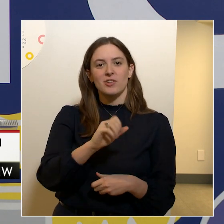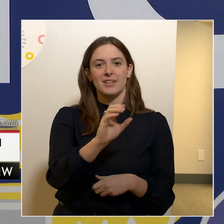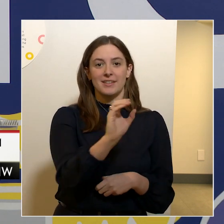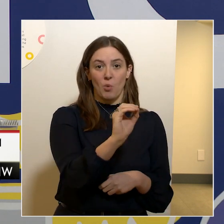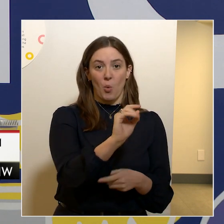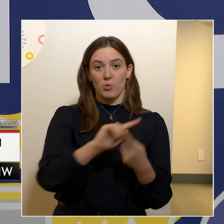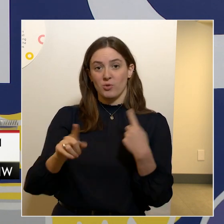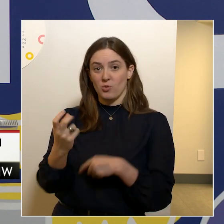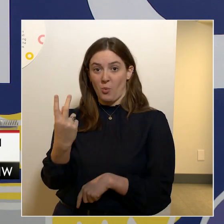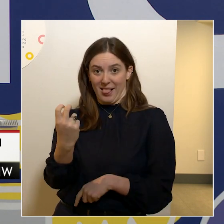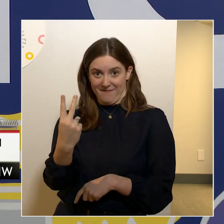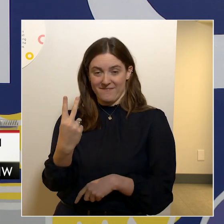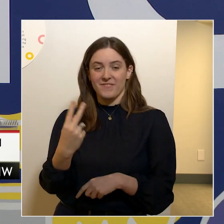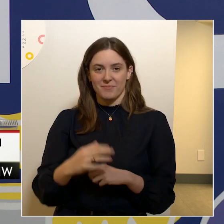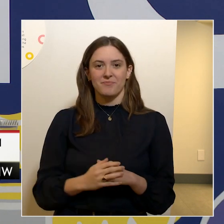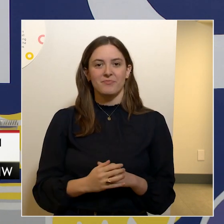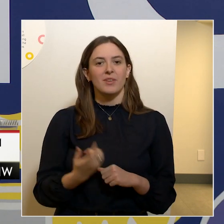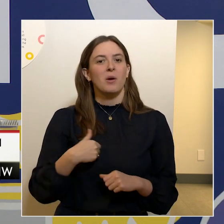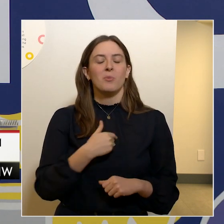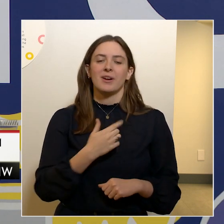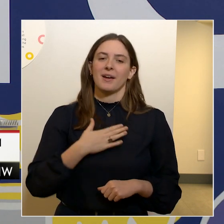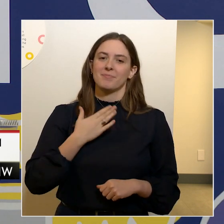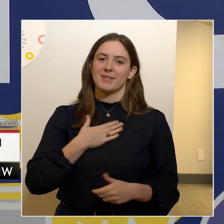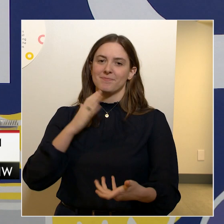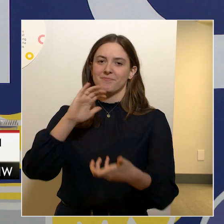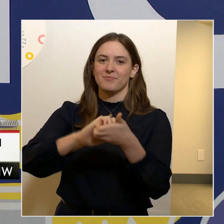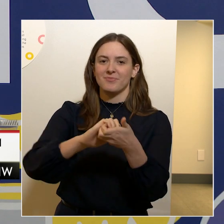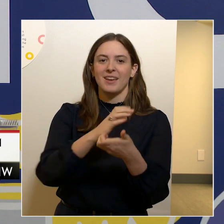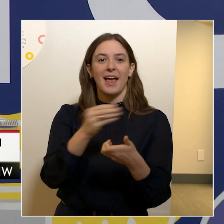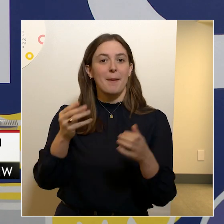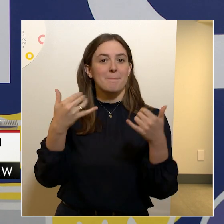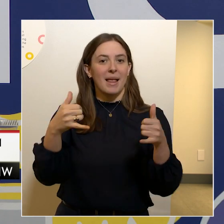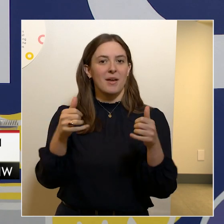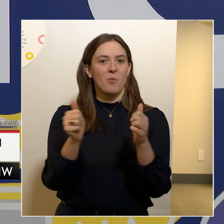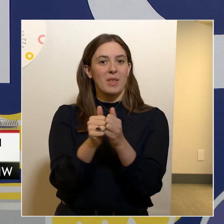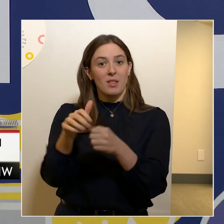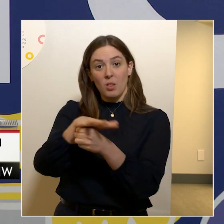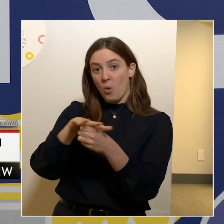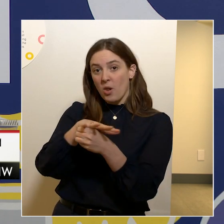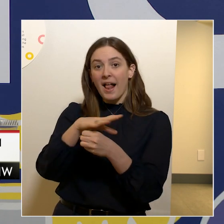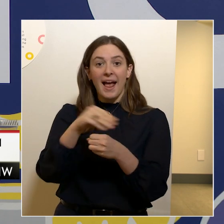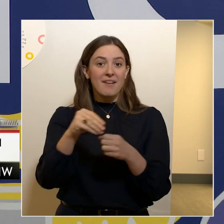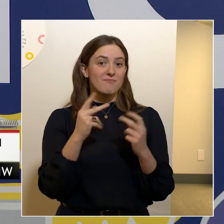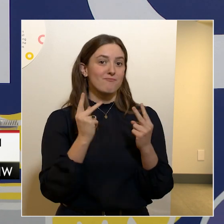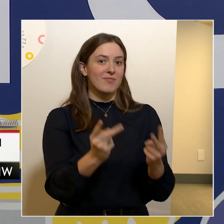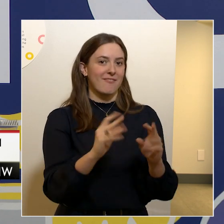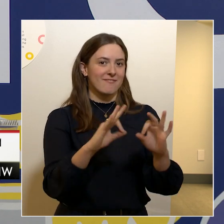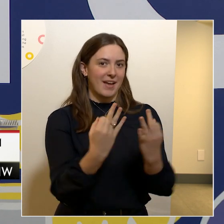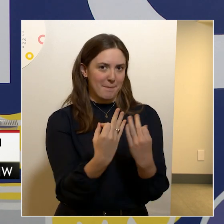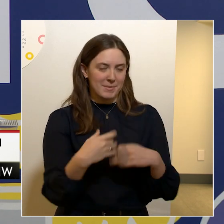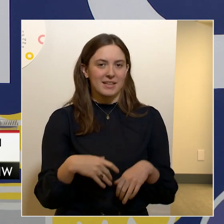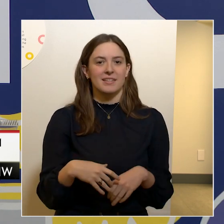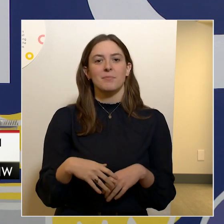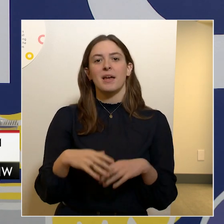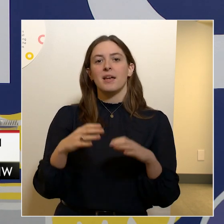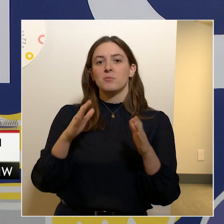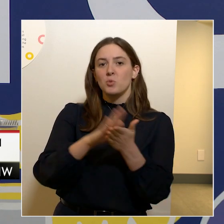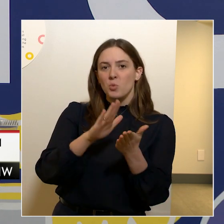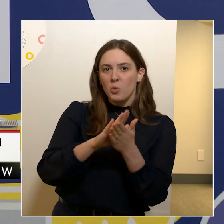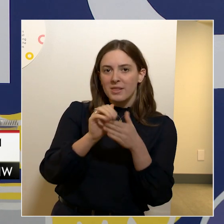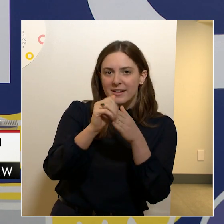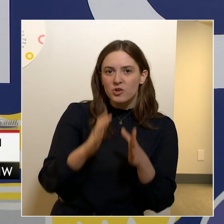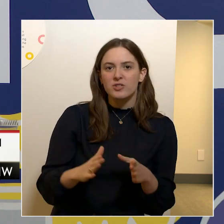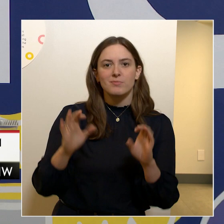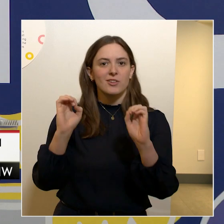12. We're proud to partner and play for local and visiting families, as well as educators and school leaders all across